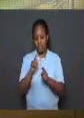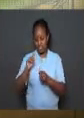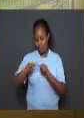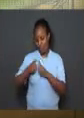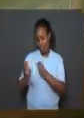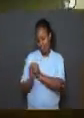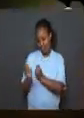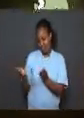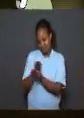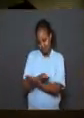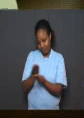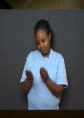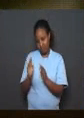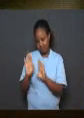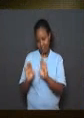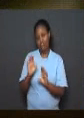partner.